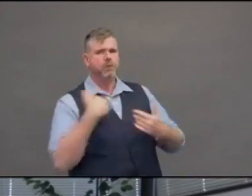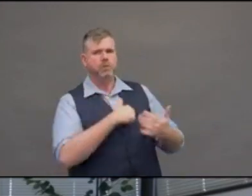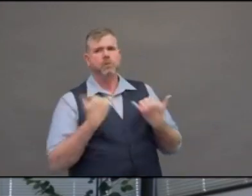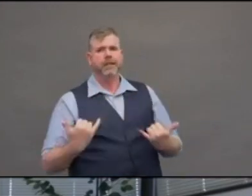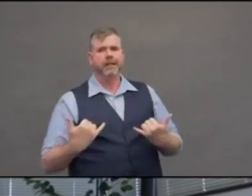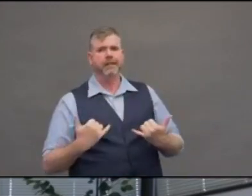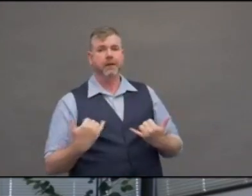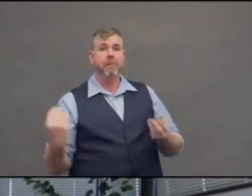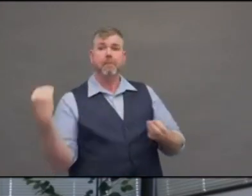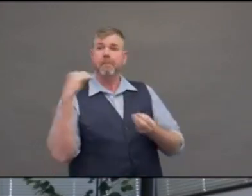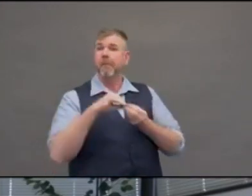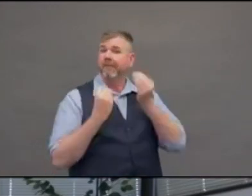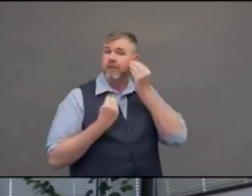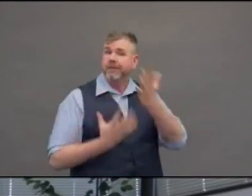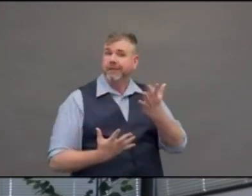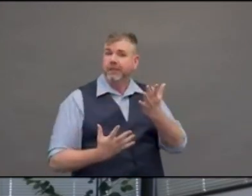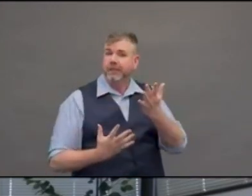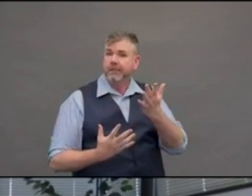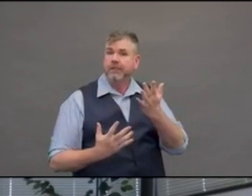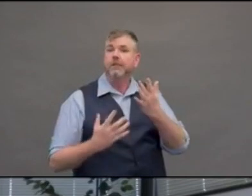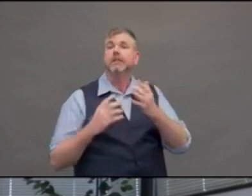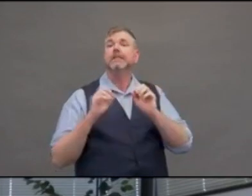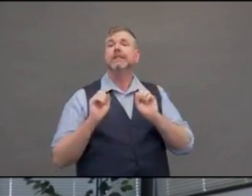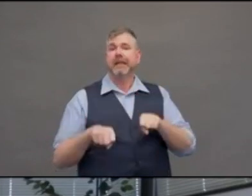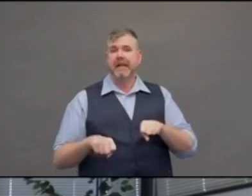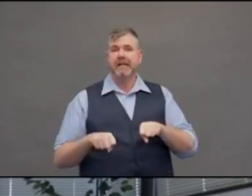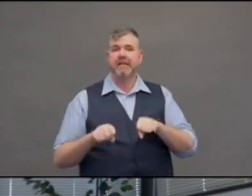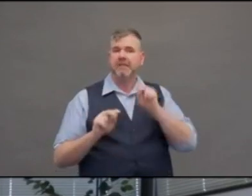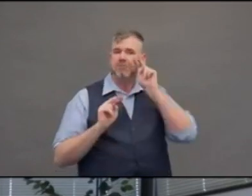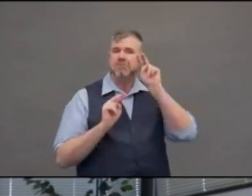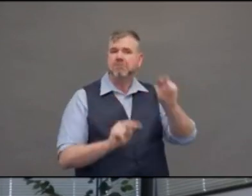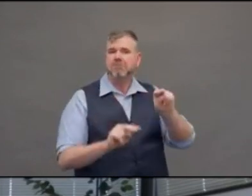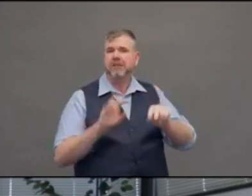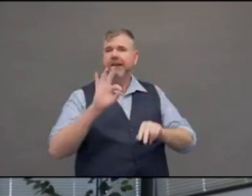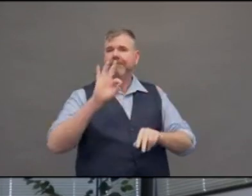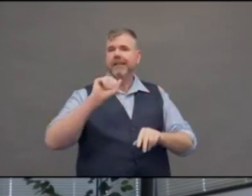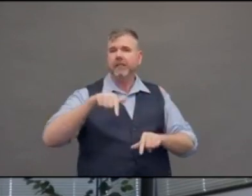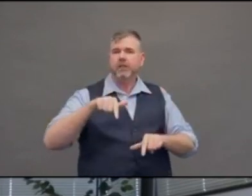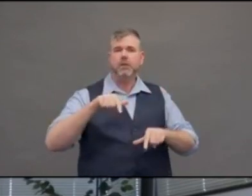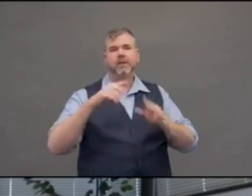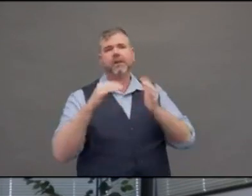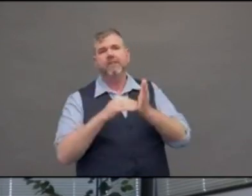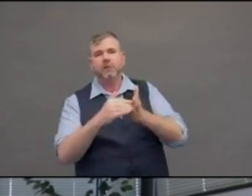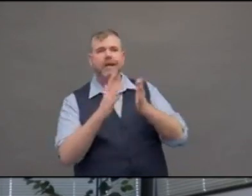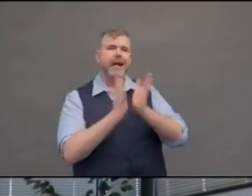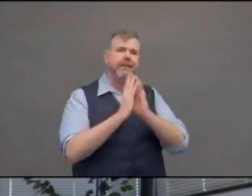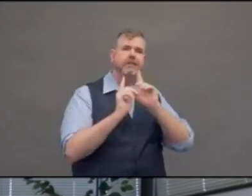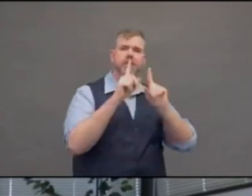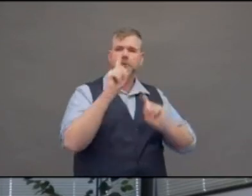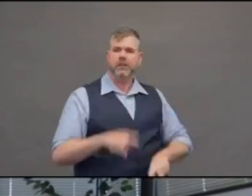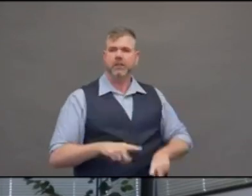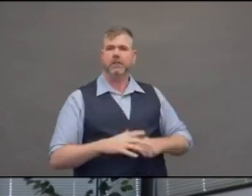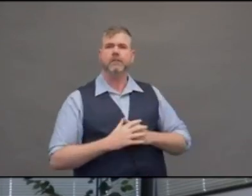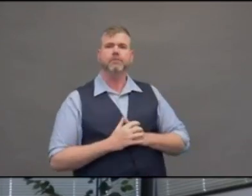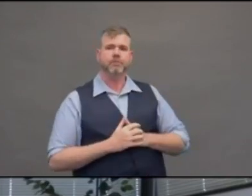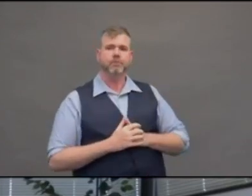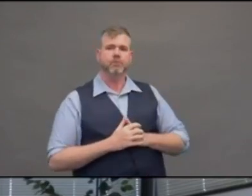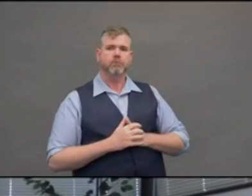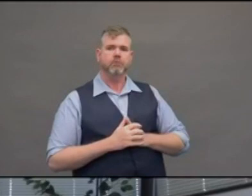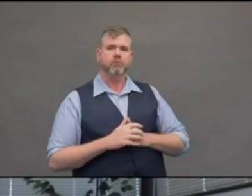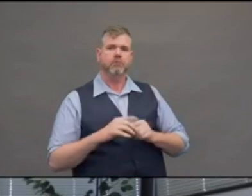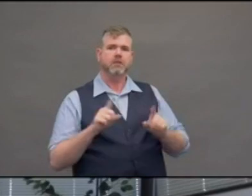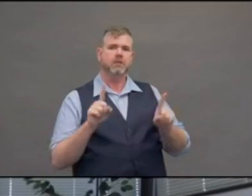There's FAQs that answer many of the questions that people are asking. We also have information in